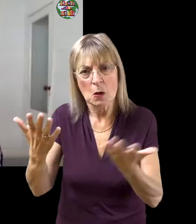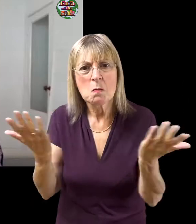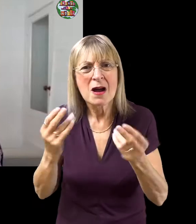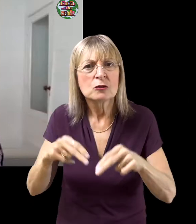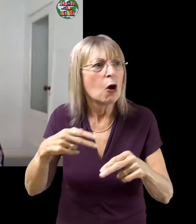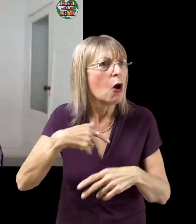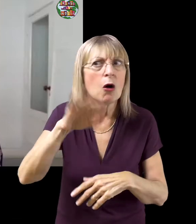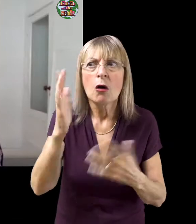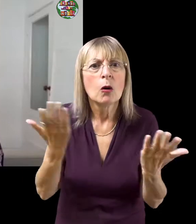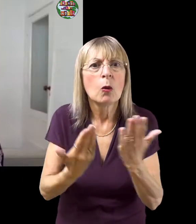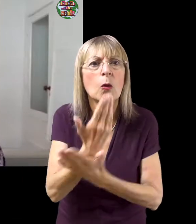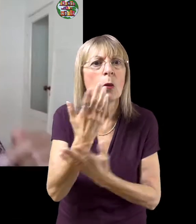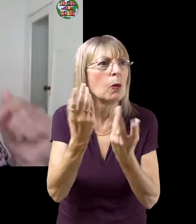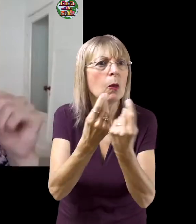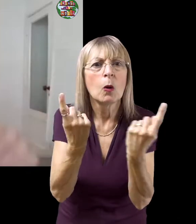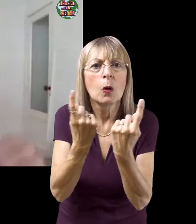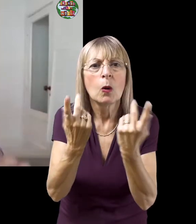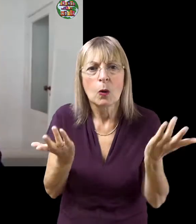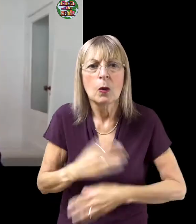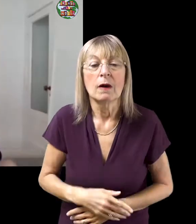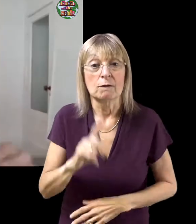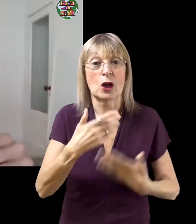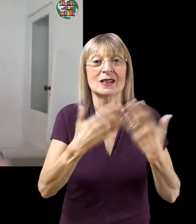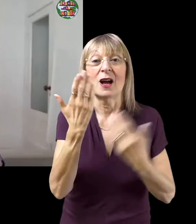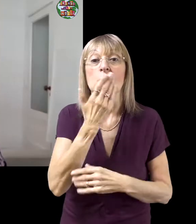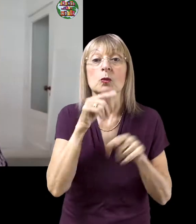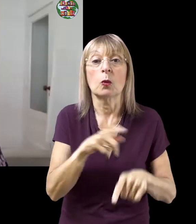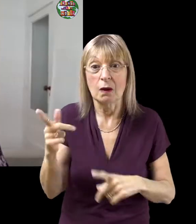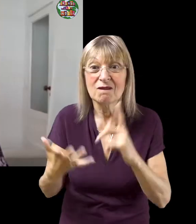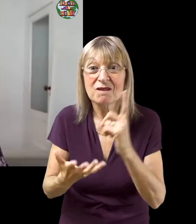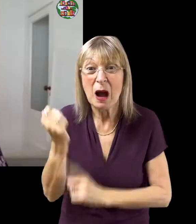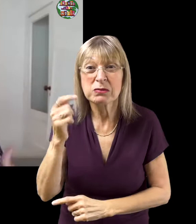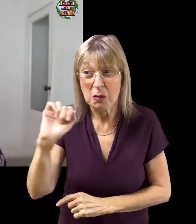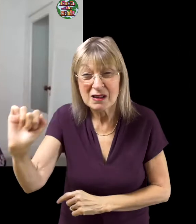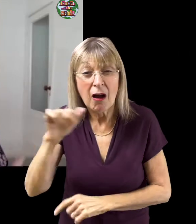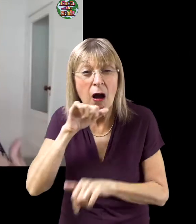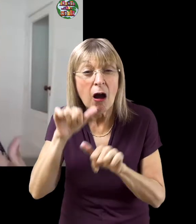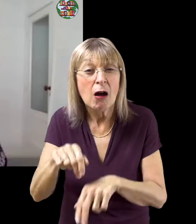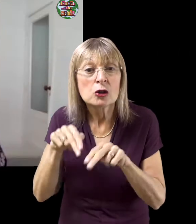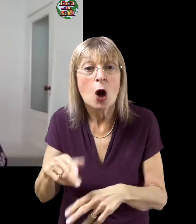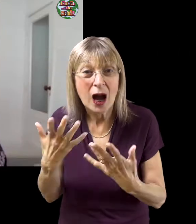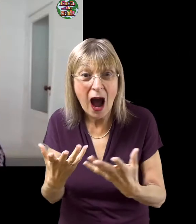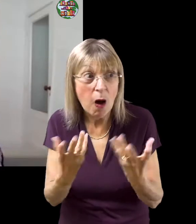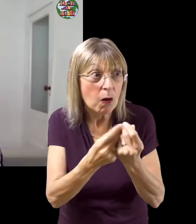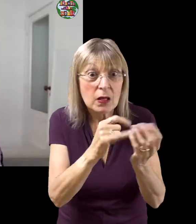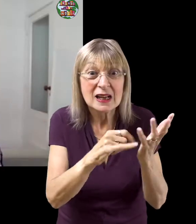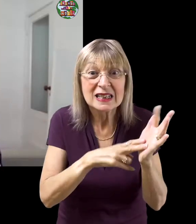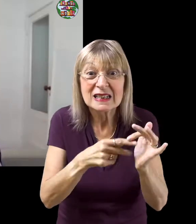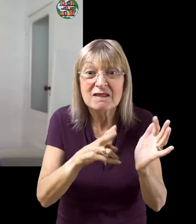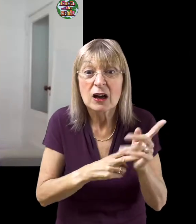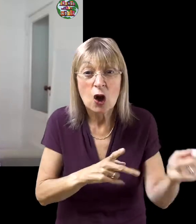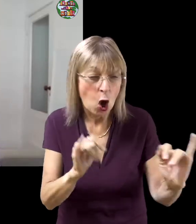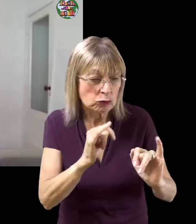where Alaska ended up. And then that very first day at school, she discovers that her beloved dog now